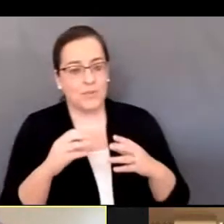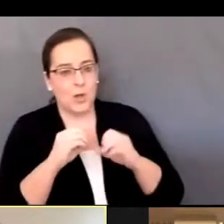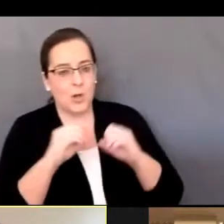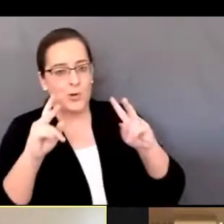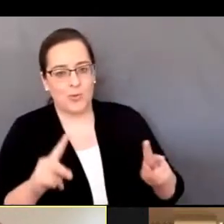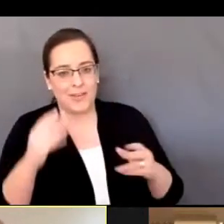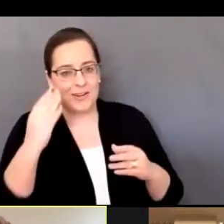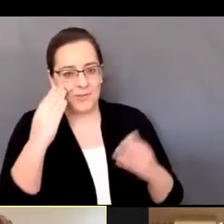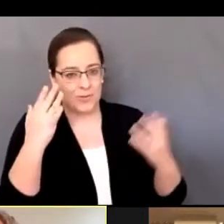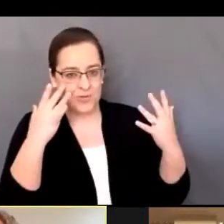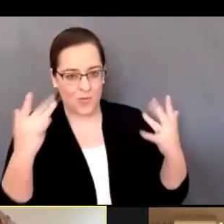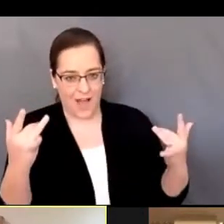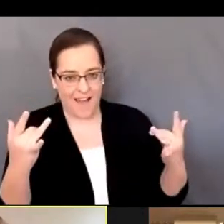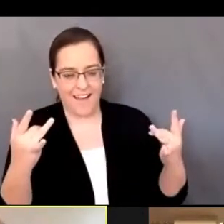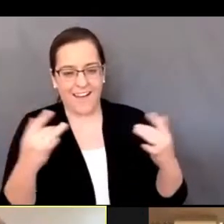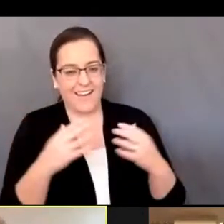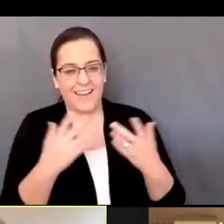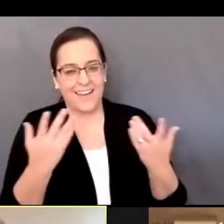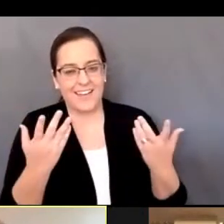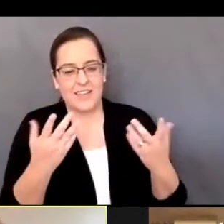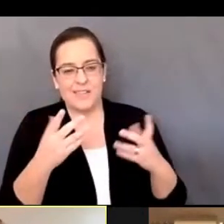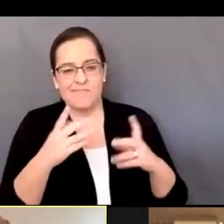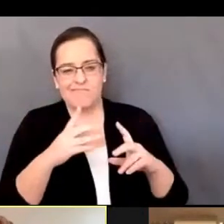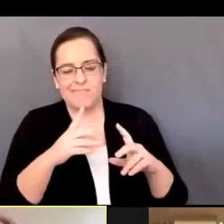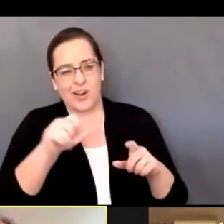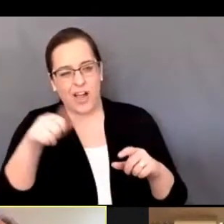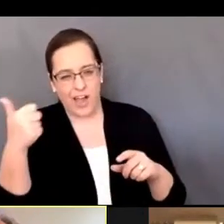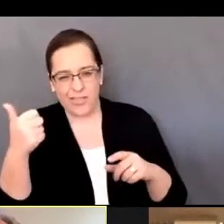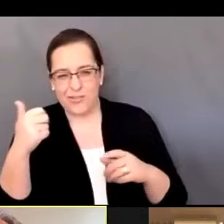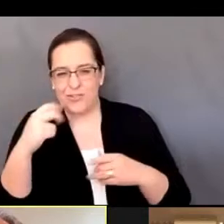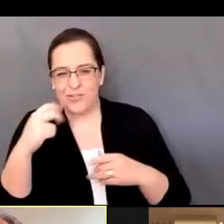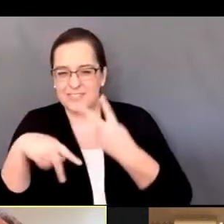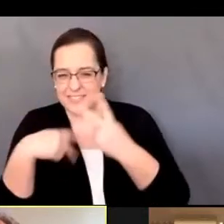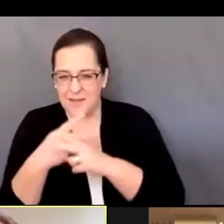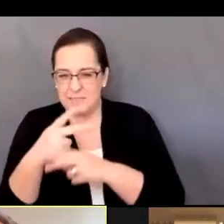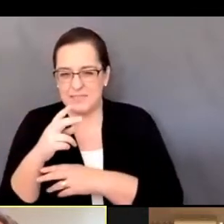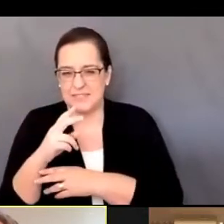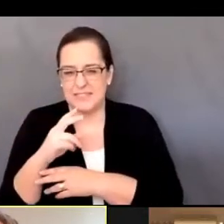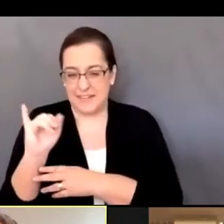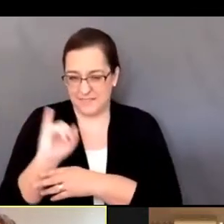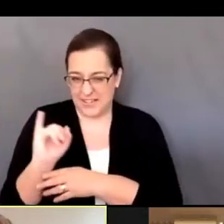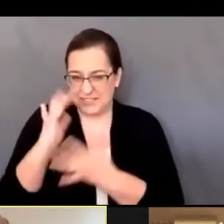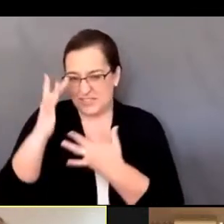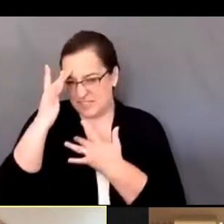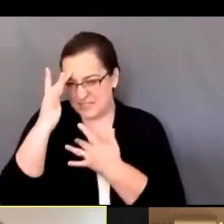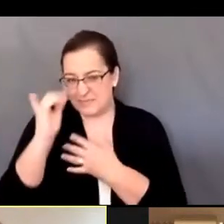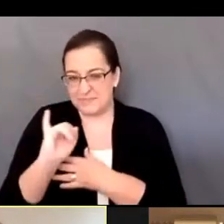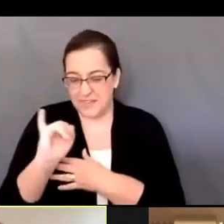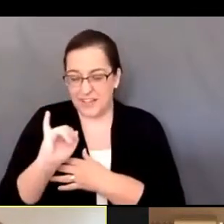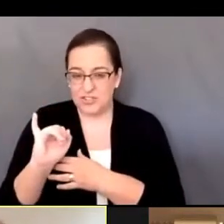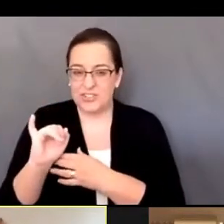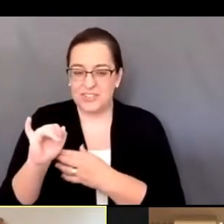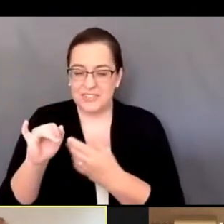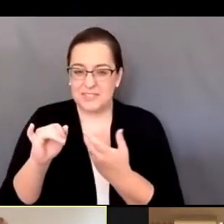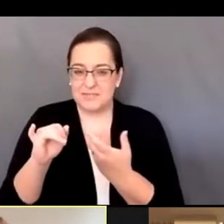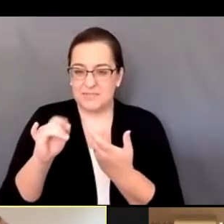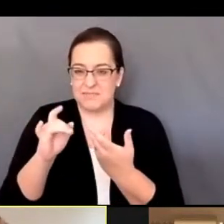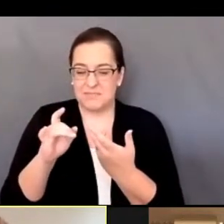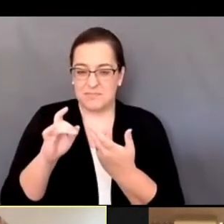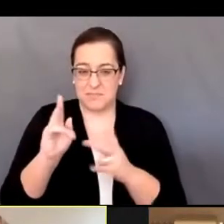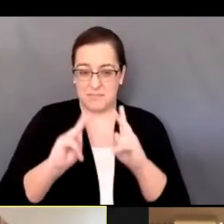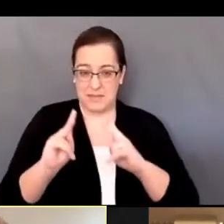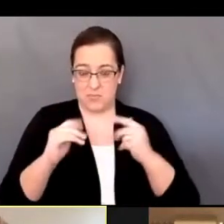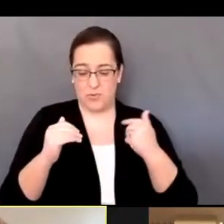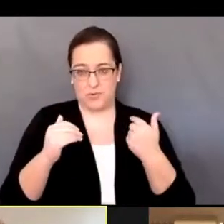say, first of all, there are other types of infections and many times people with